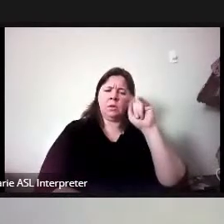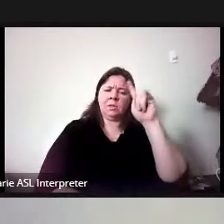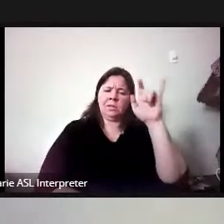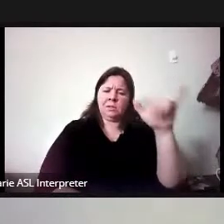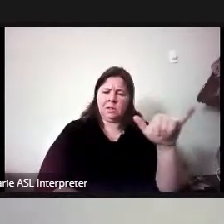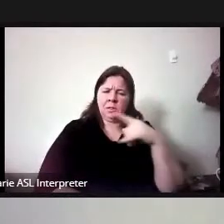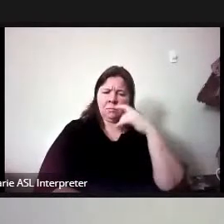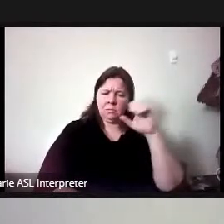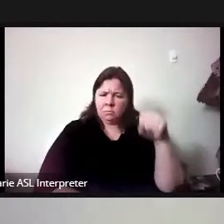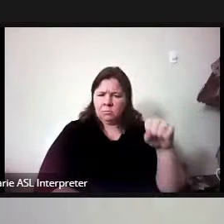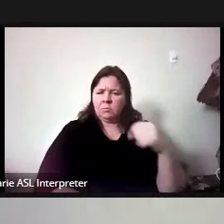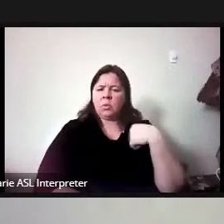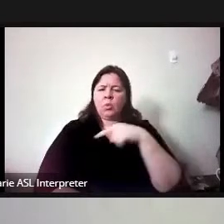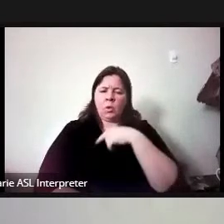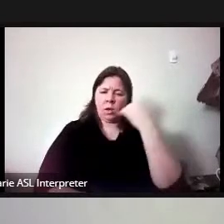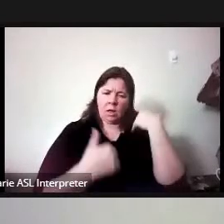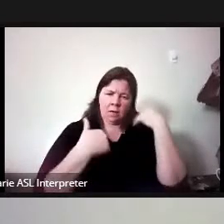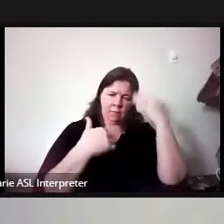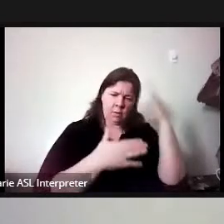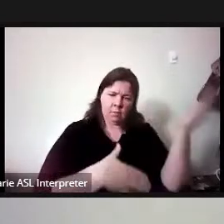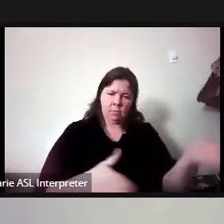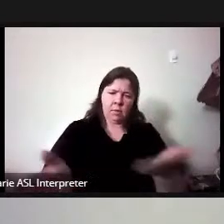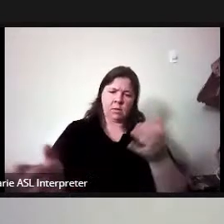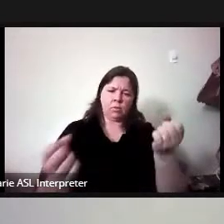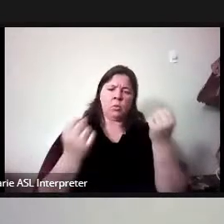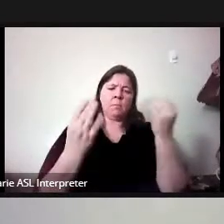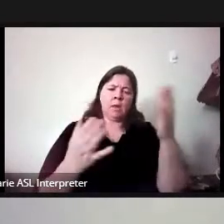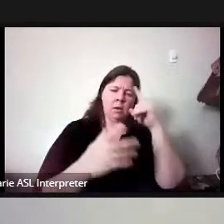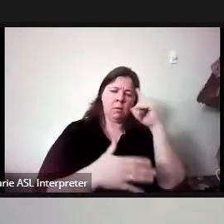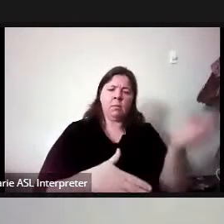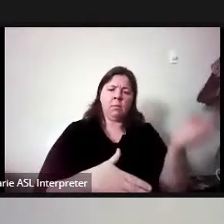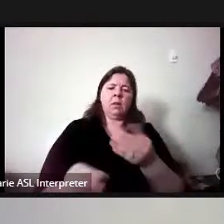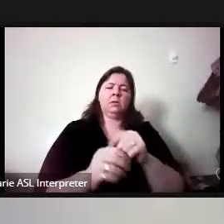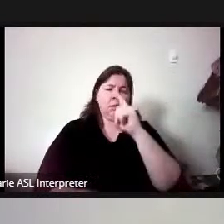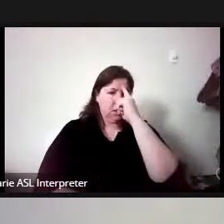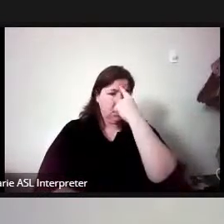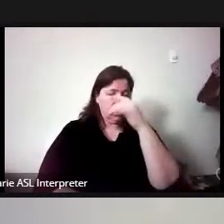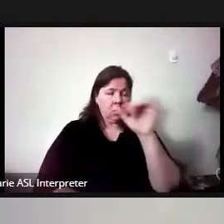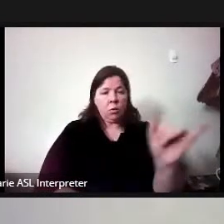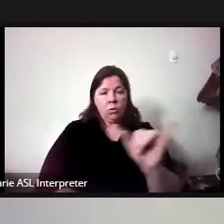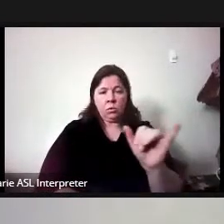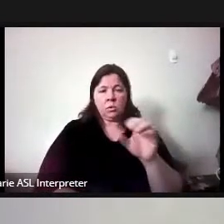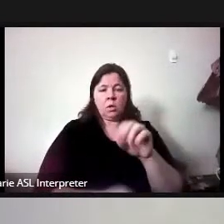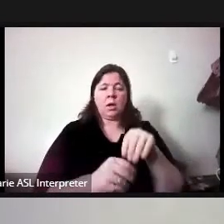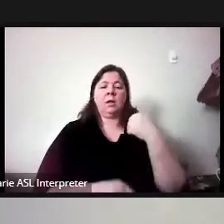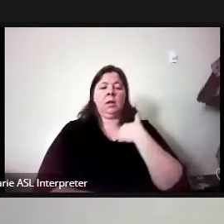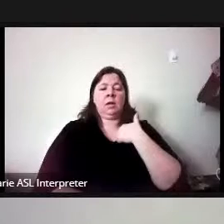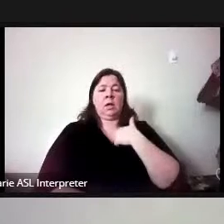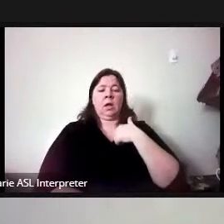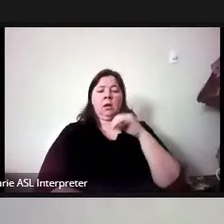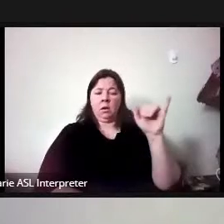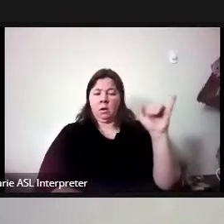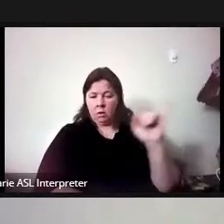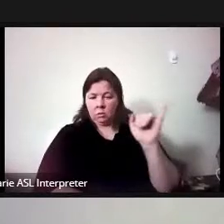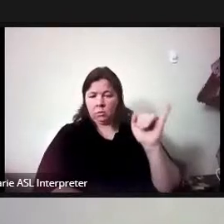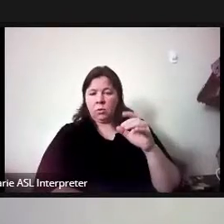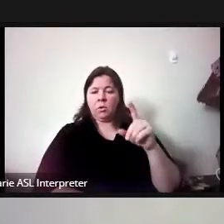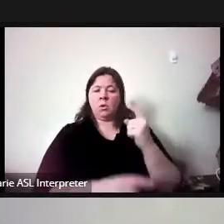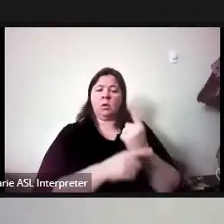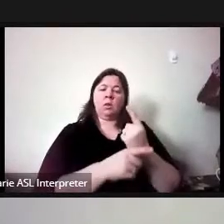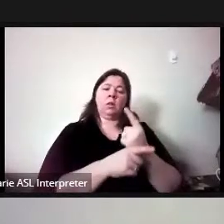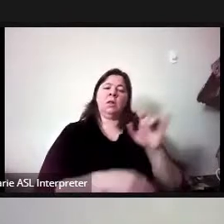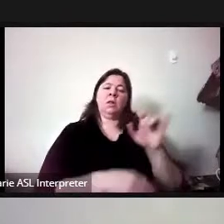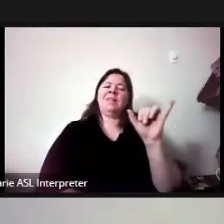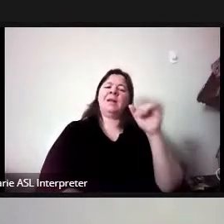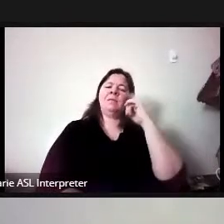And yes, we have planned. I have definitely so many plans in India also, and here in Canada also. I'll